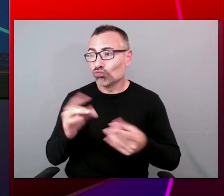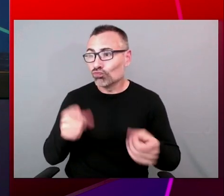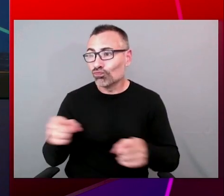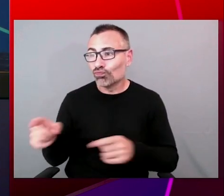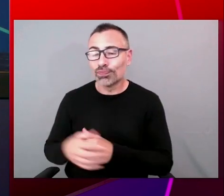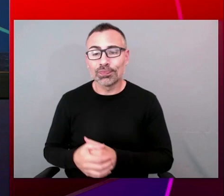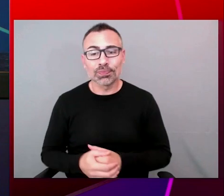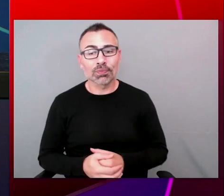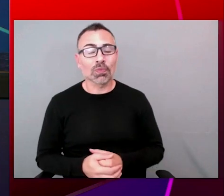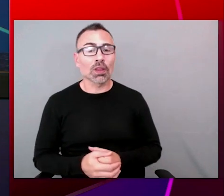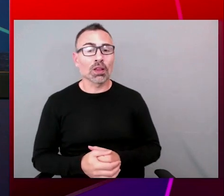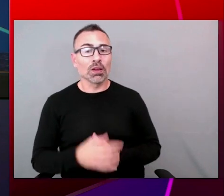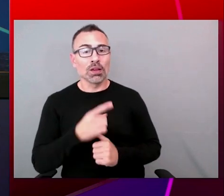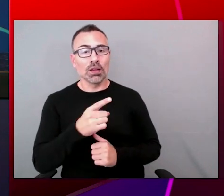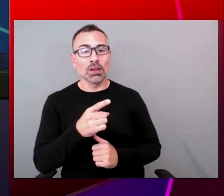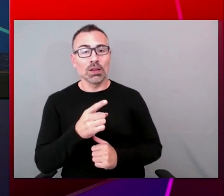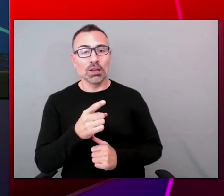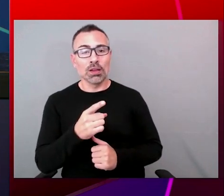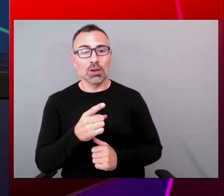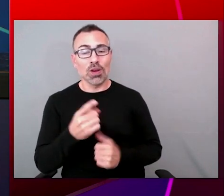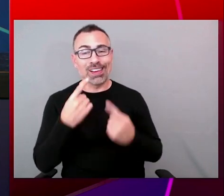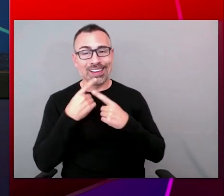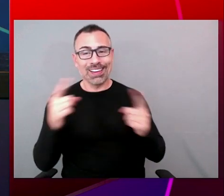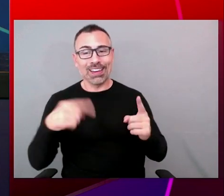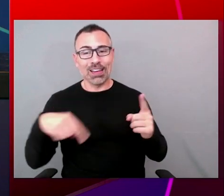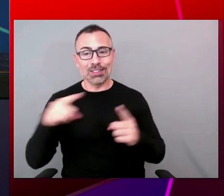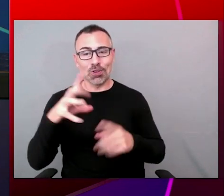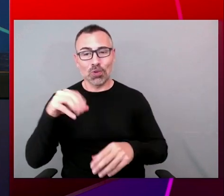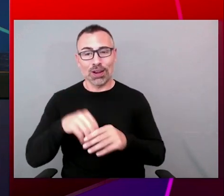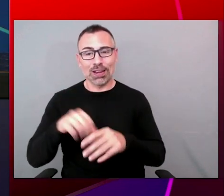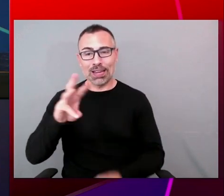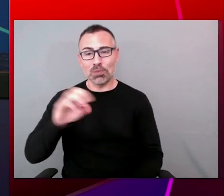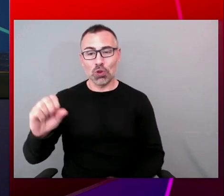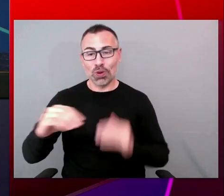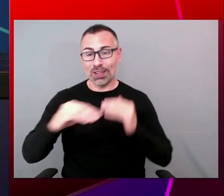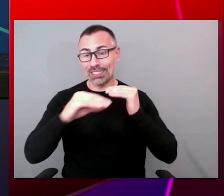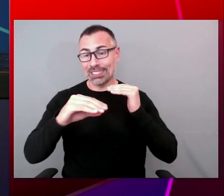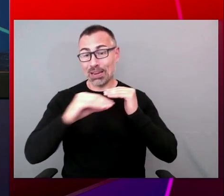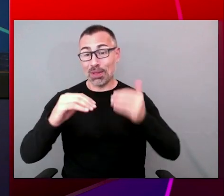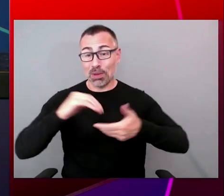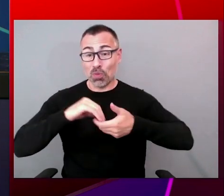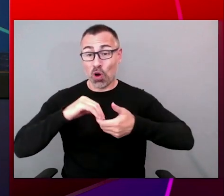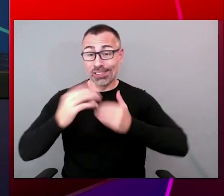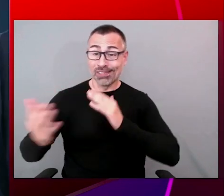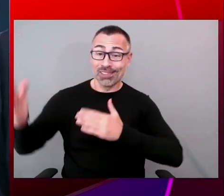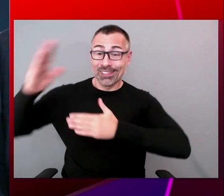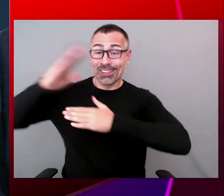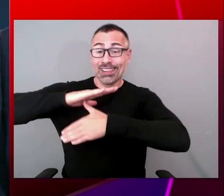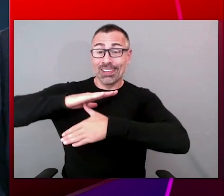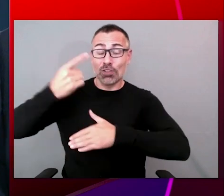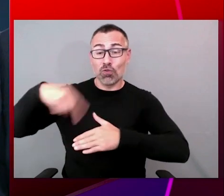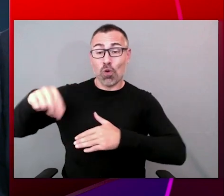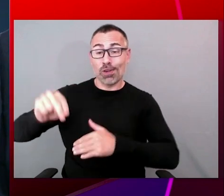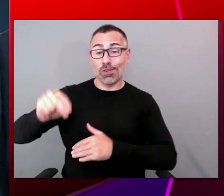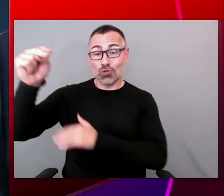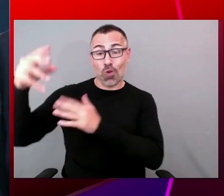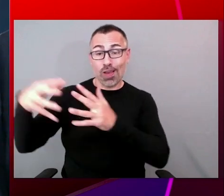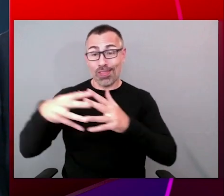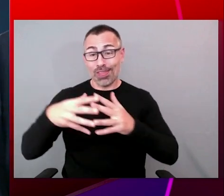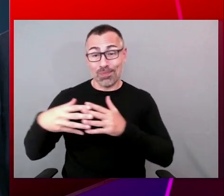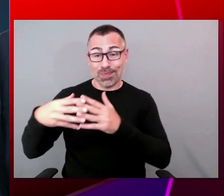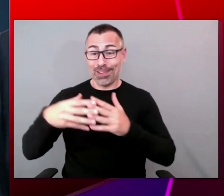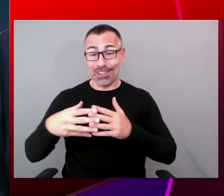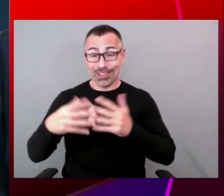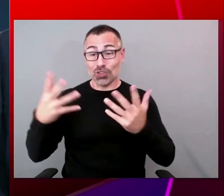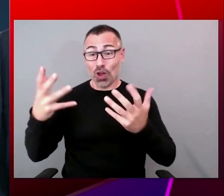so it was just announced that we're the AWS Sustainability Partner of the Year for North America, so just want to highlight all we're doing in sustainability,